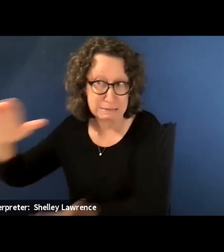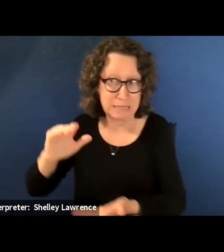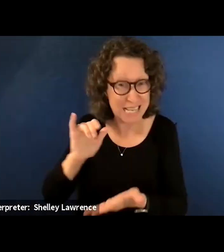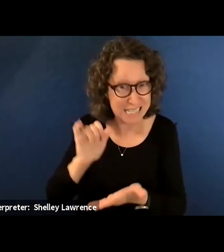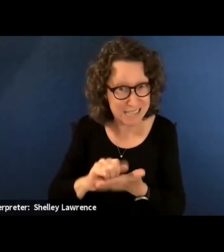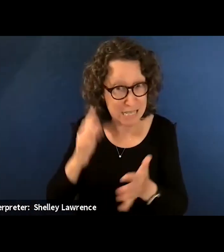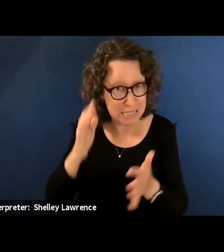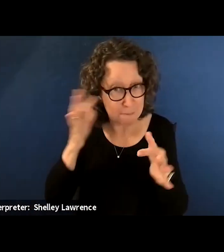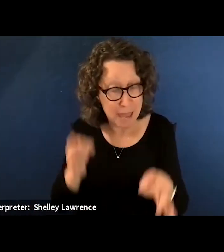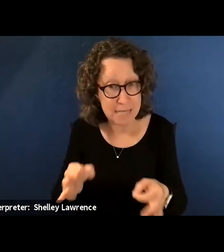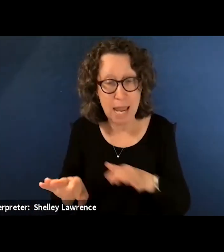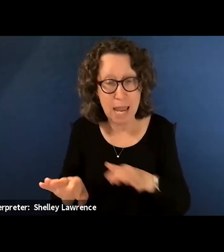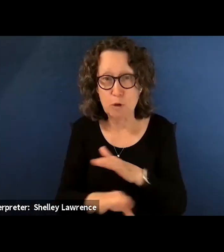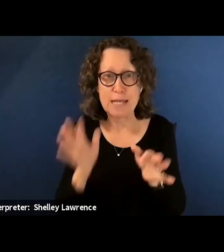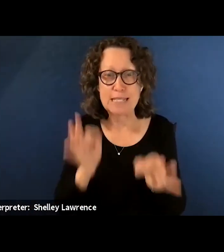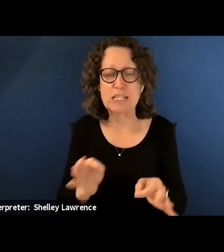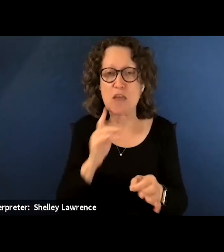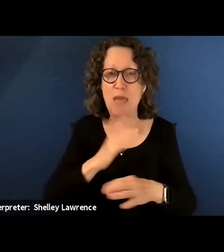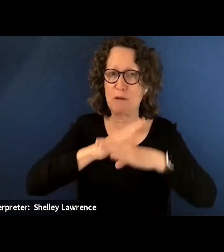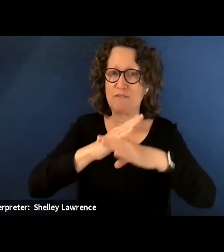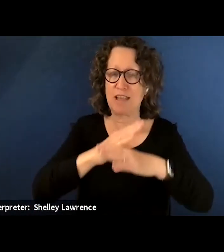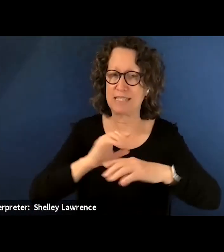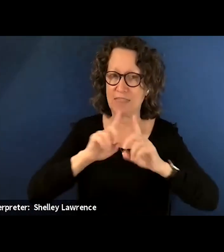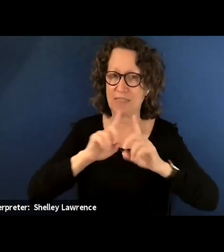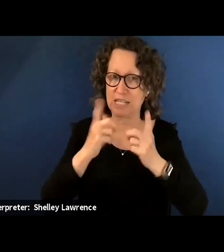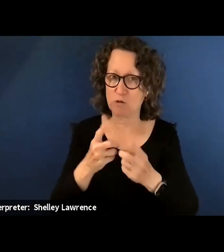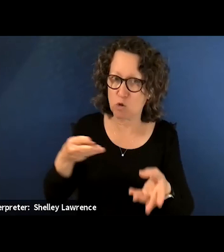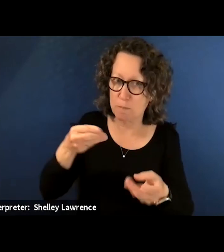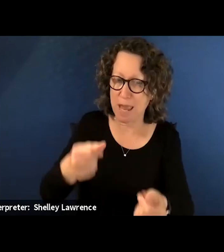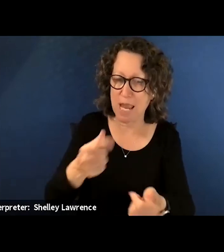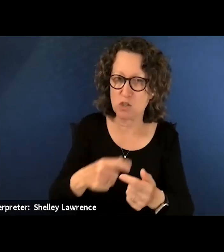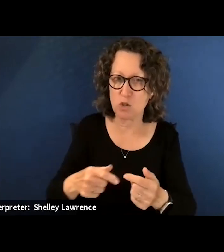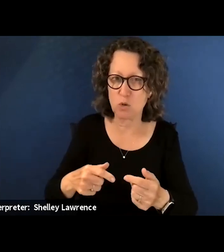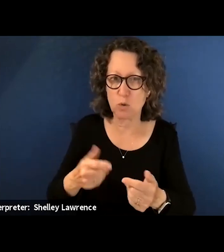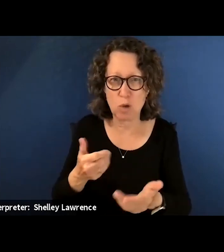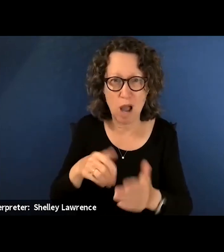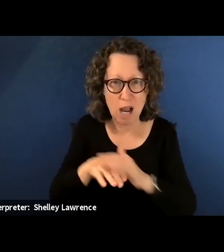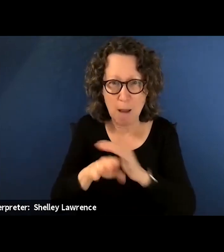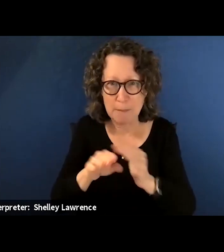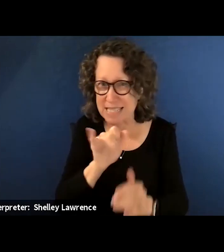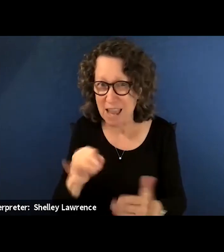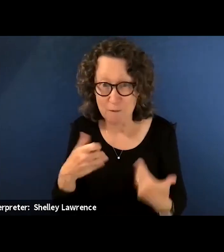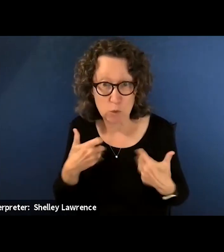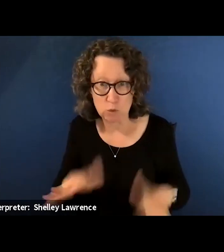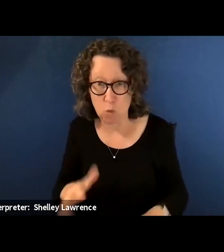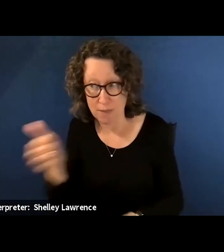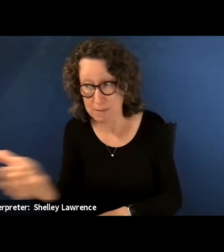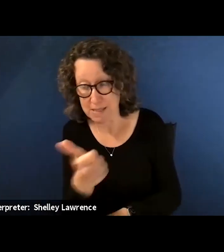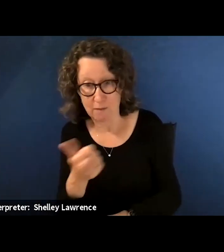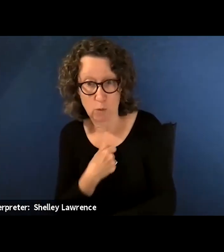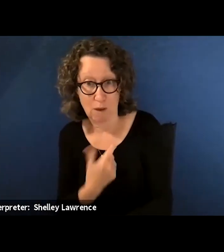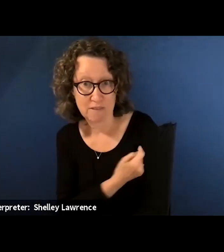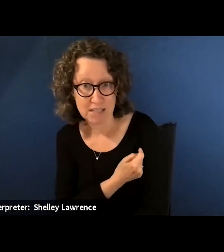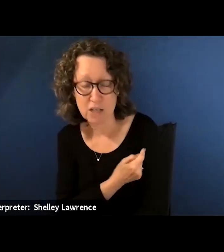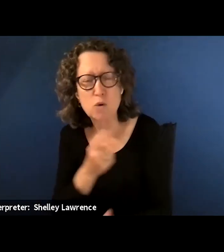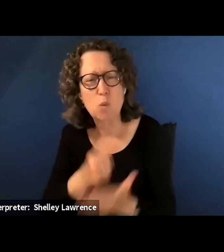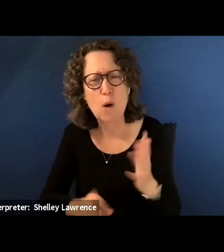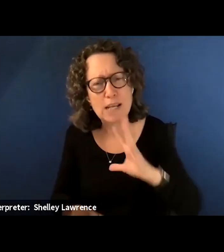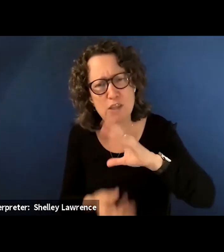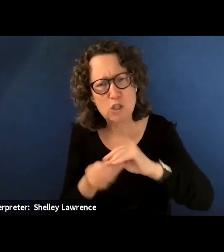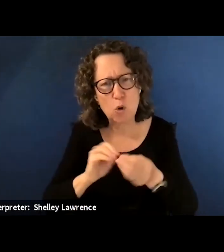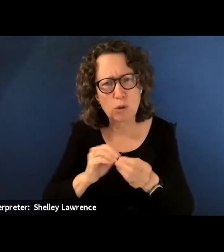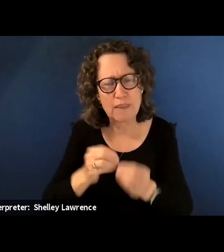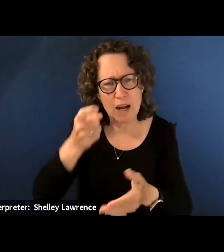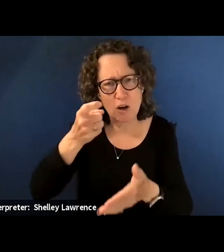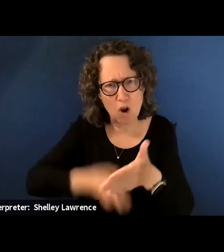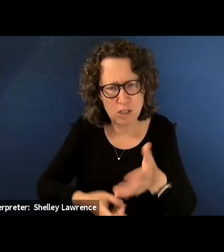in fact, purely a decision that prevents the district from having to pay to accommodate staff that does not want to have the vaccination? What is the total amount that this